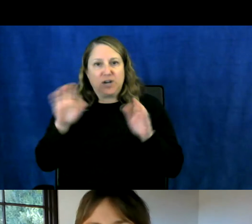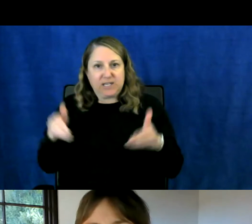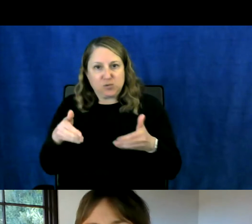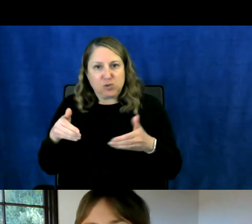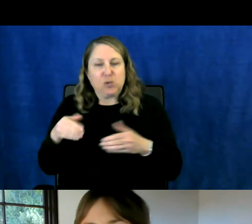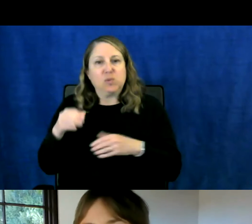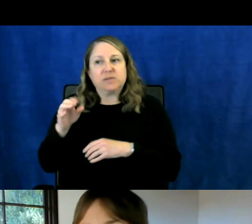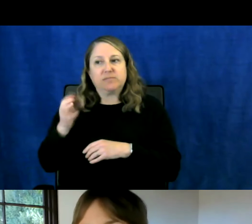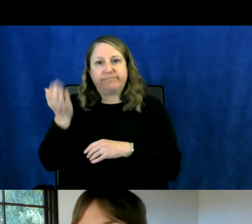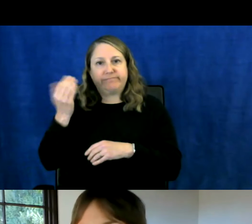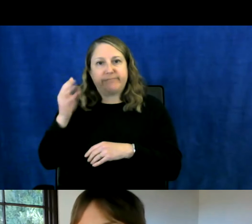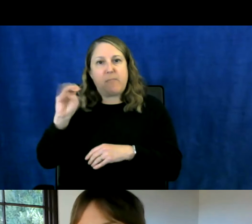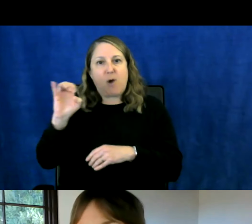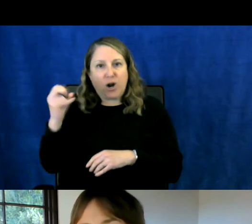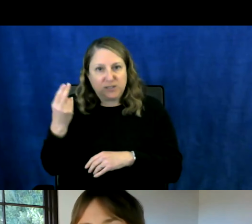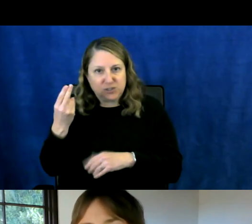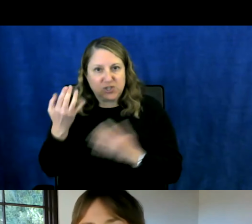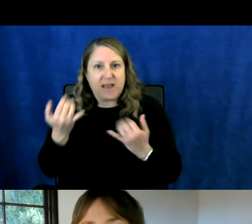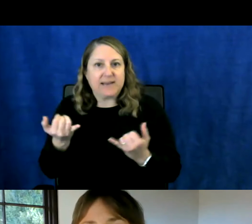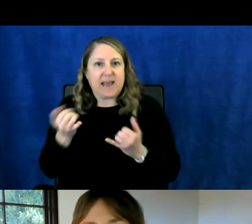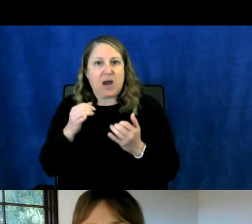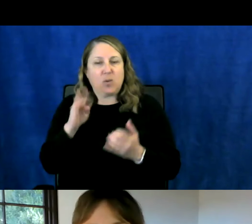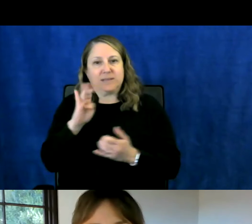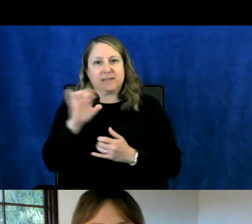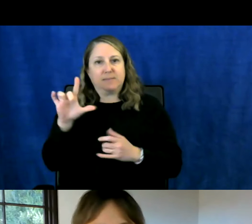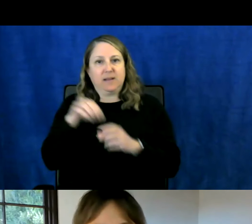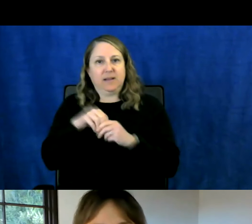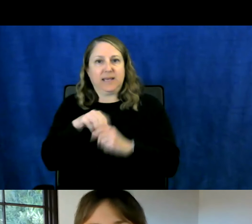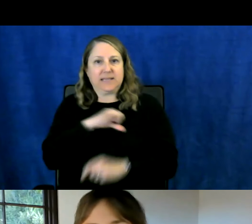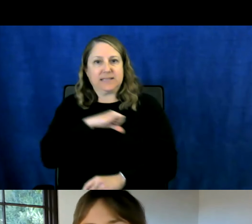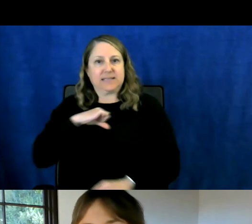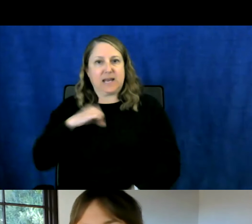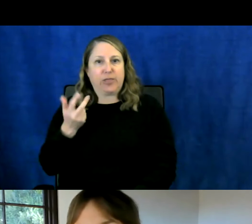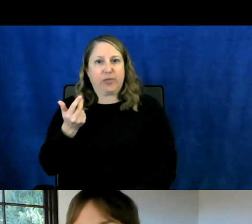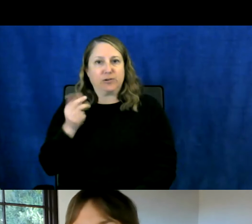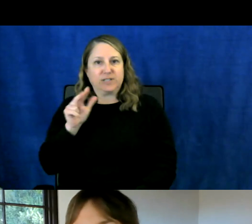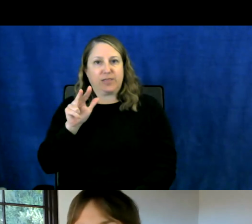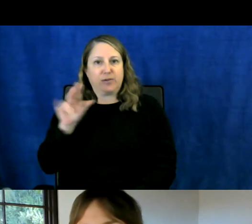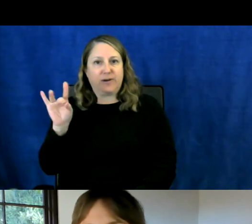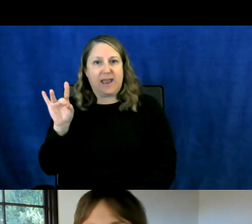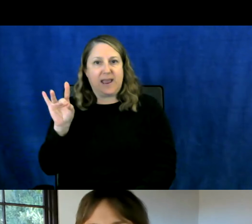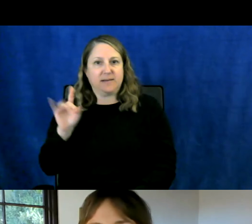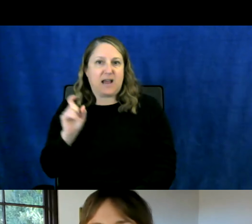now a bill in the Senate, 1338.